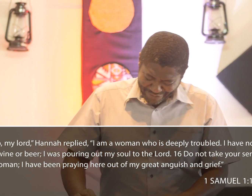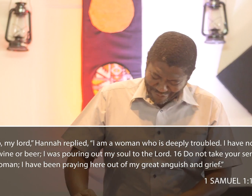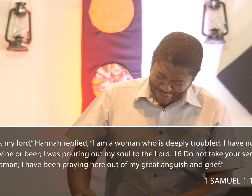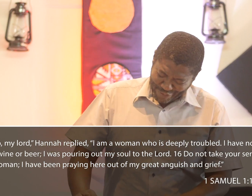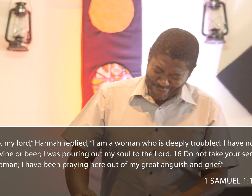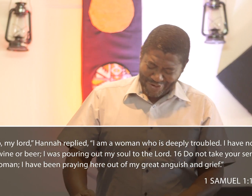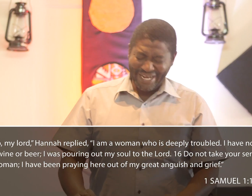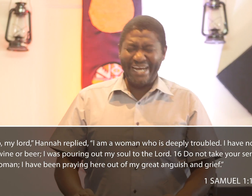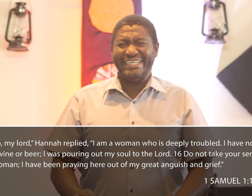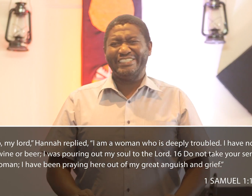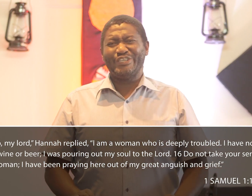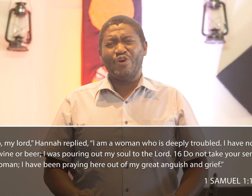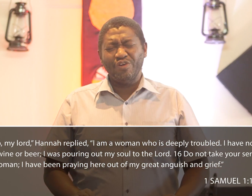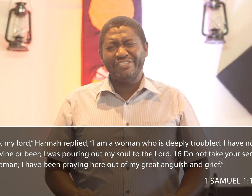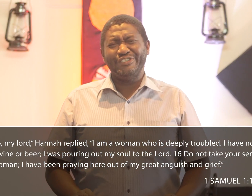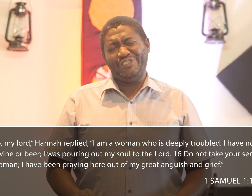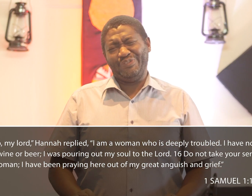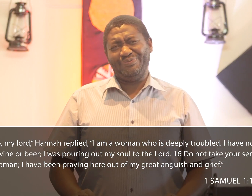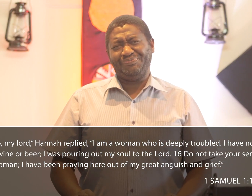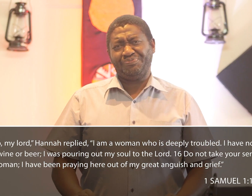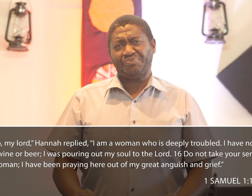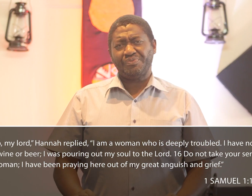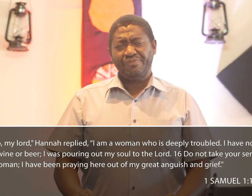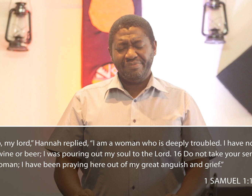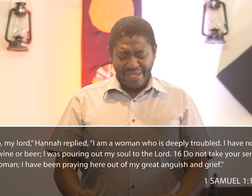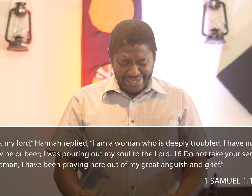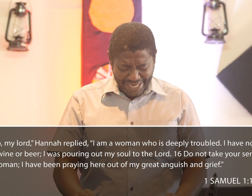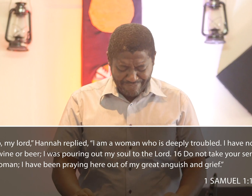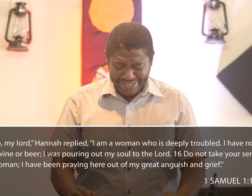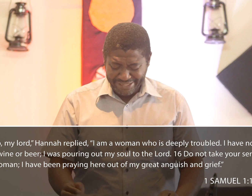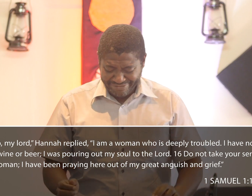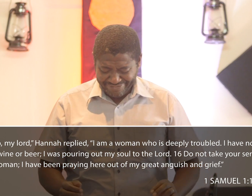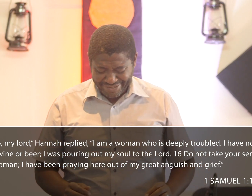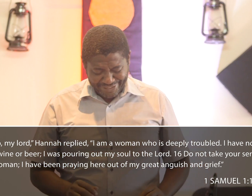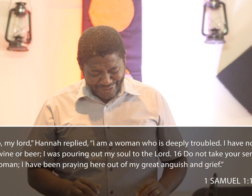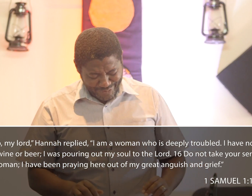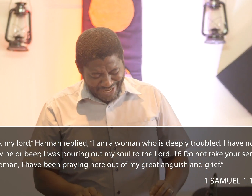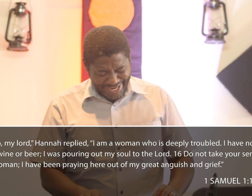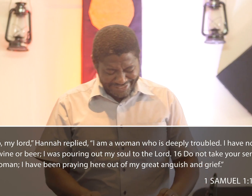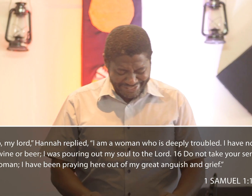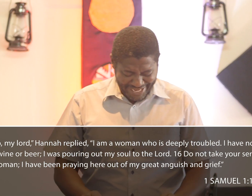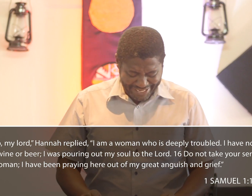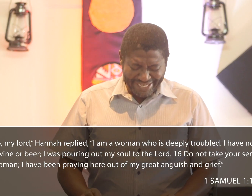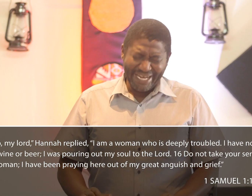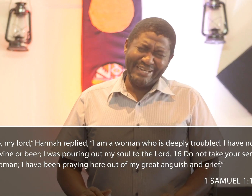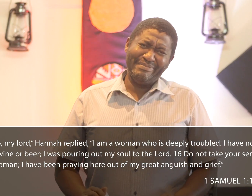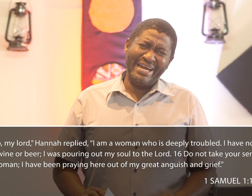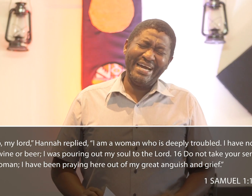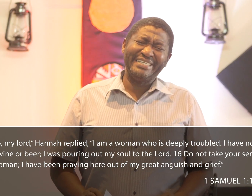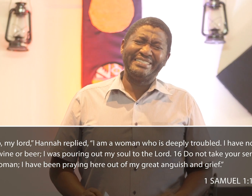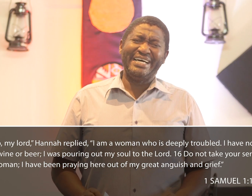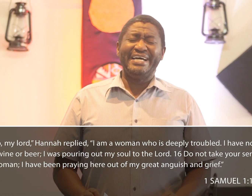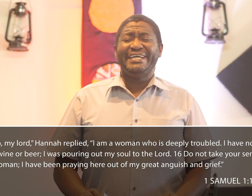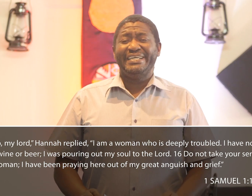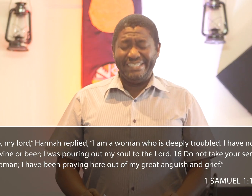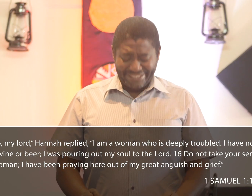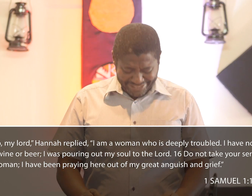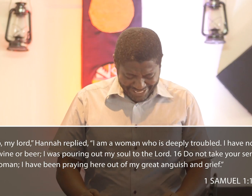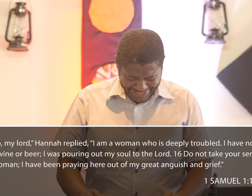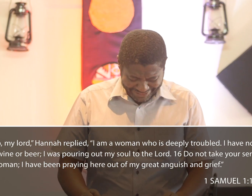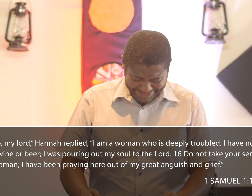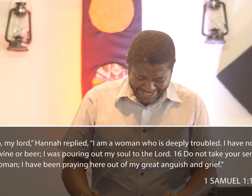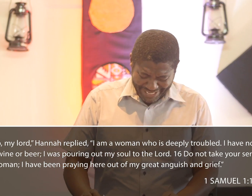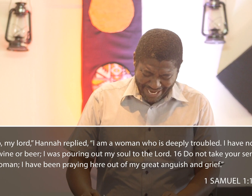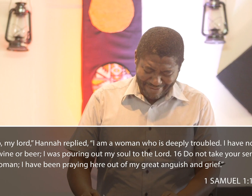has for you and has called you to? And I believe your answer and my answer